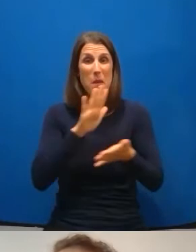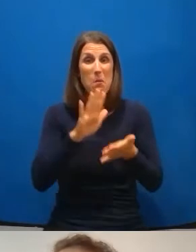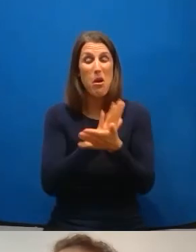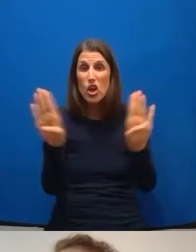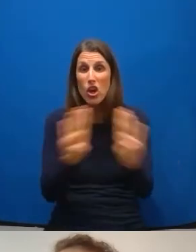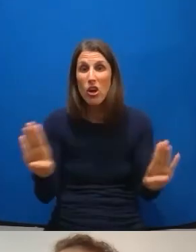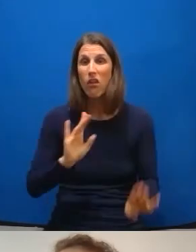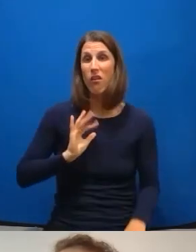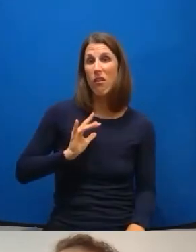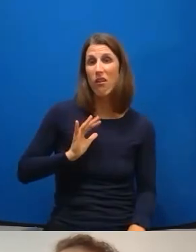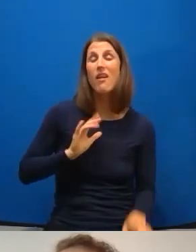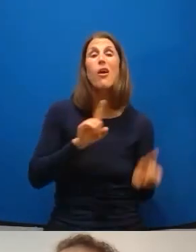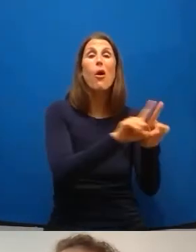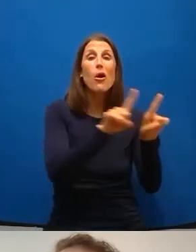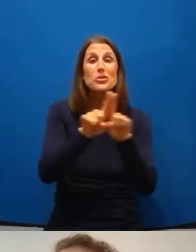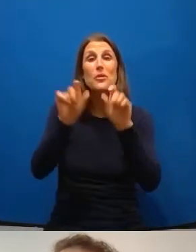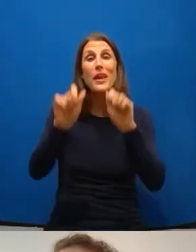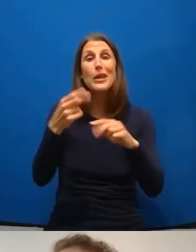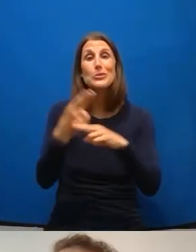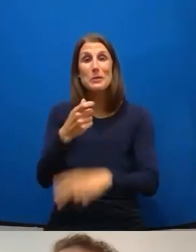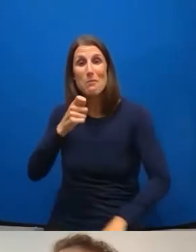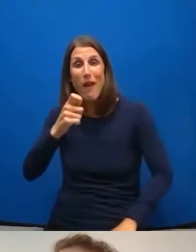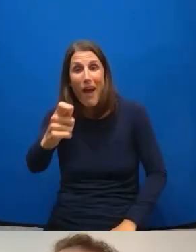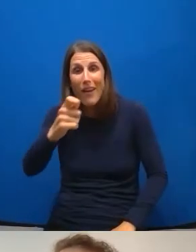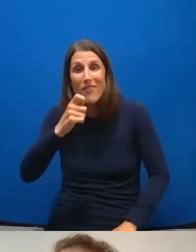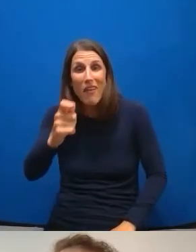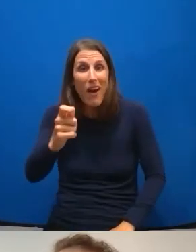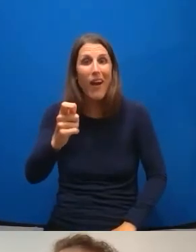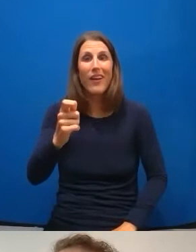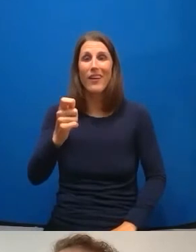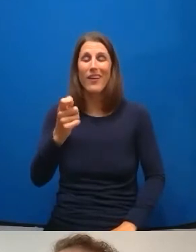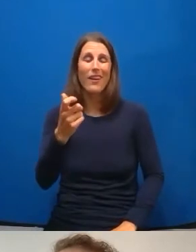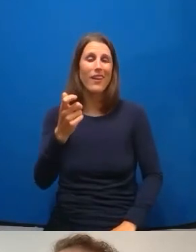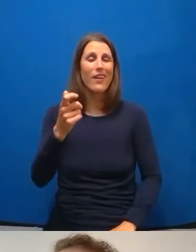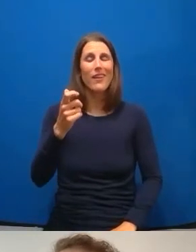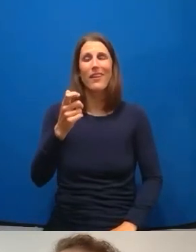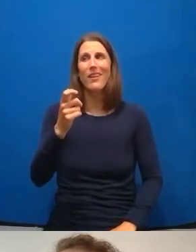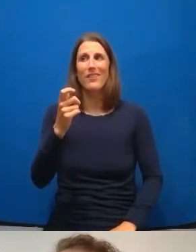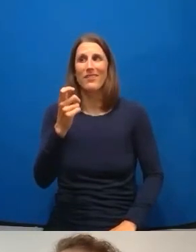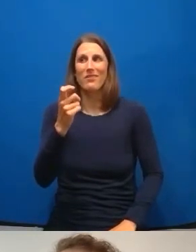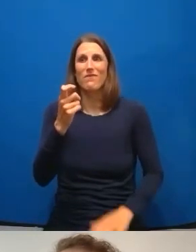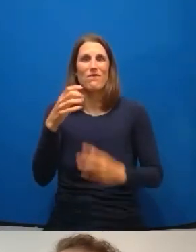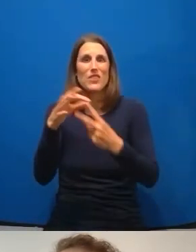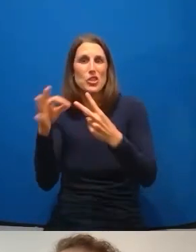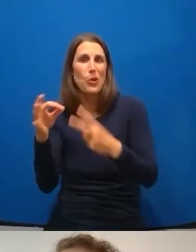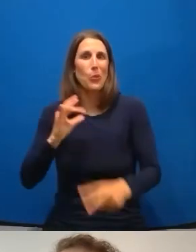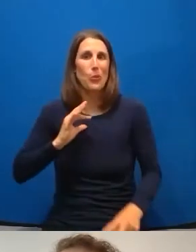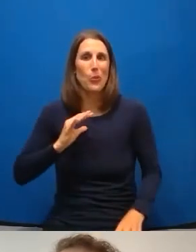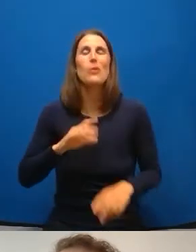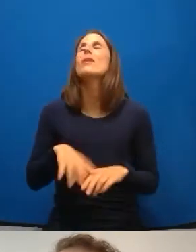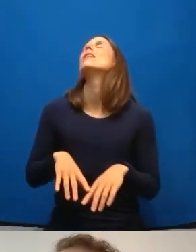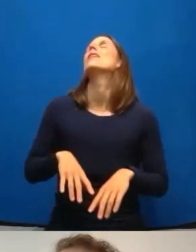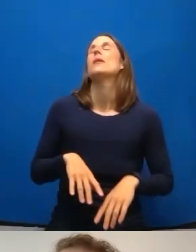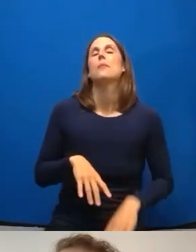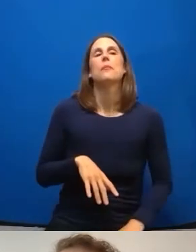increasing joint attention, because so often we're looking together at a picture or a video or something else, but with the green screen, it's